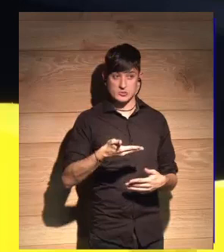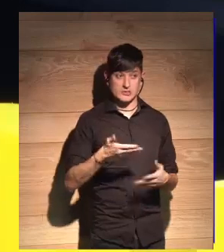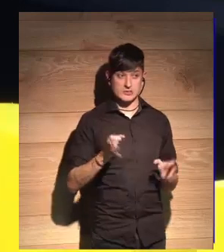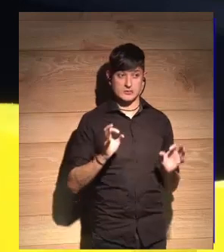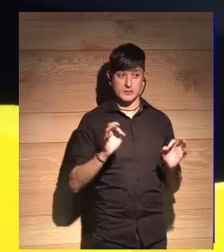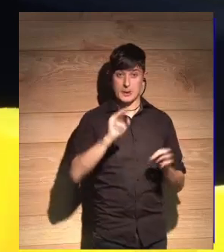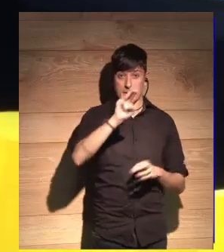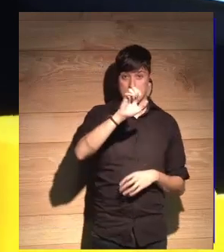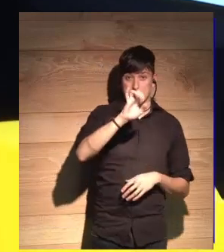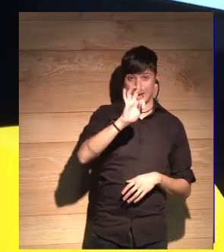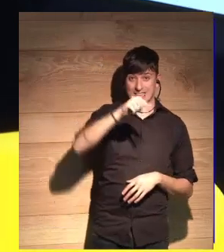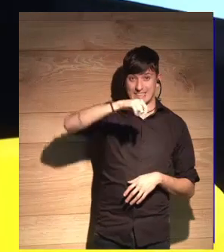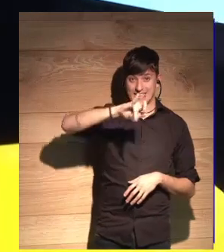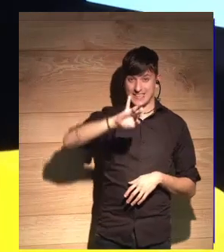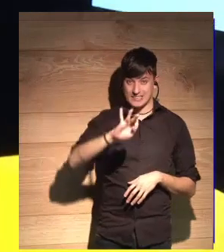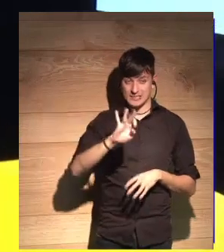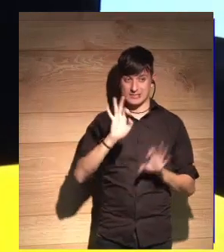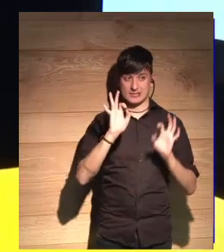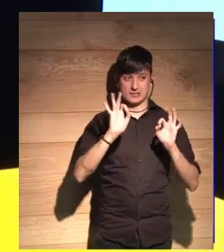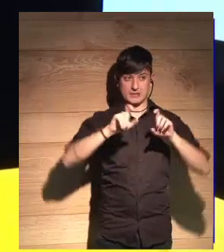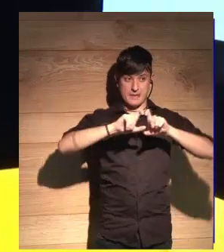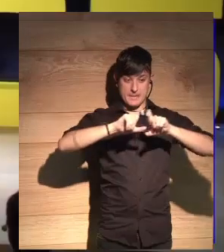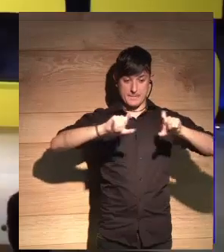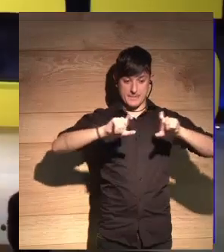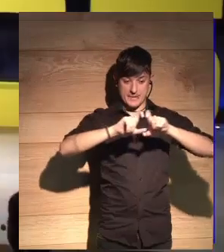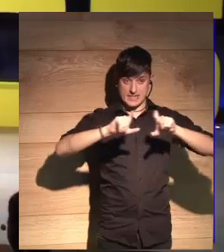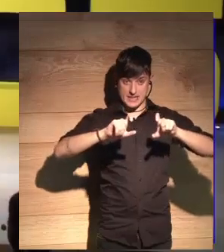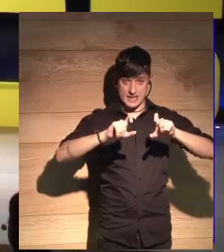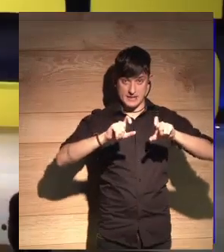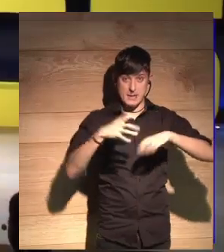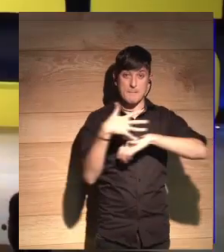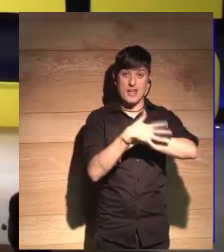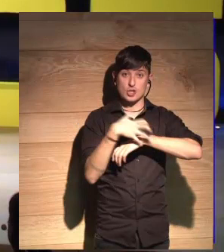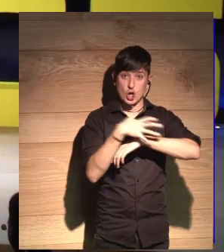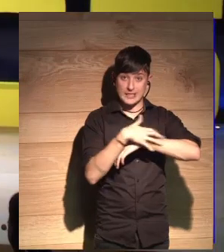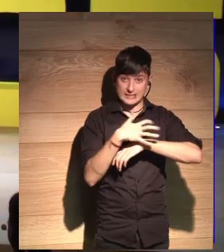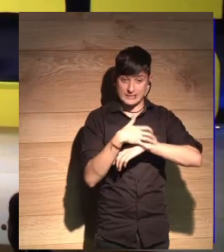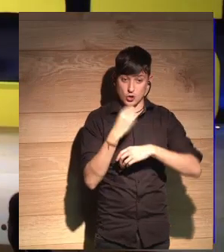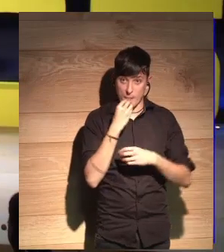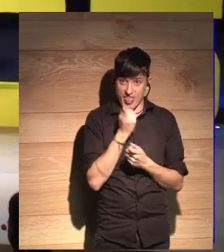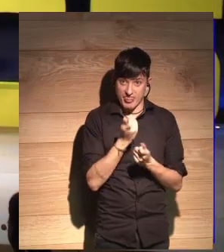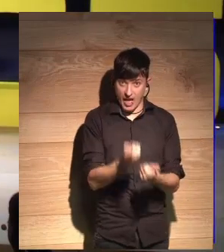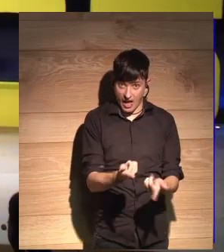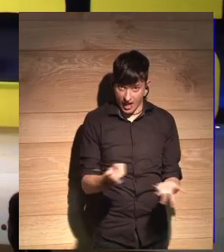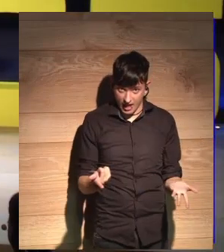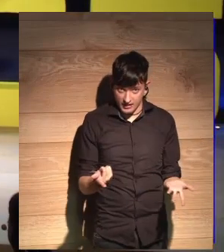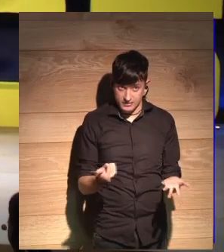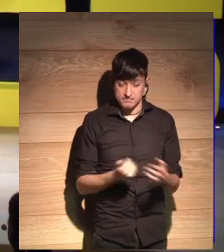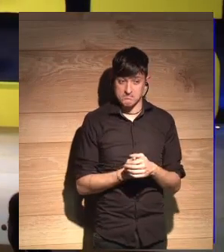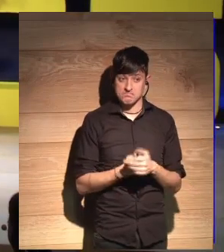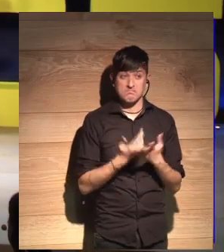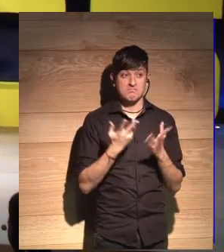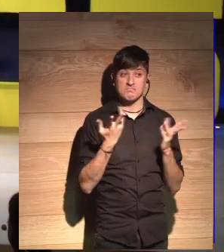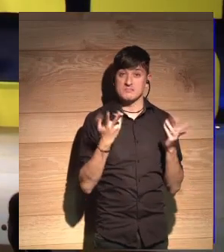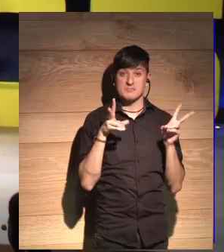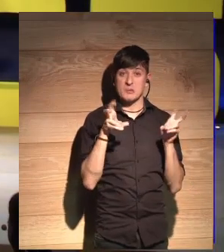feeding company. They were very excited to announce that you don't have to worry about feeding and watering your pets again. If you buy